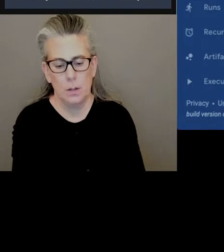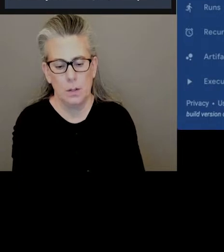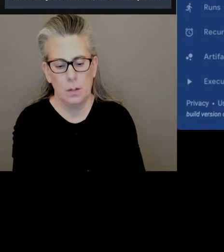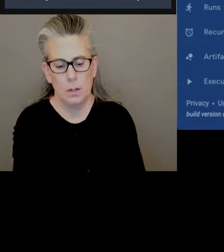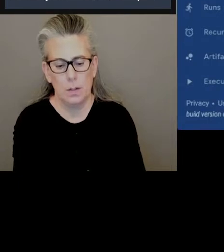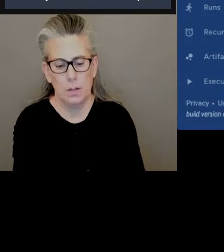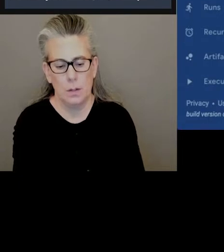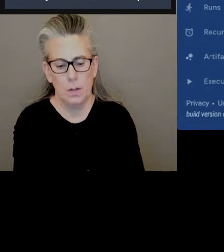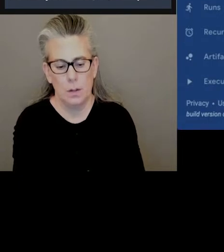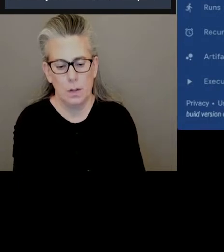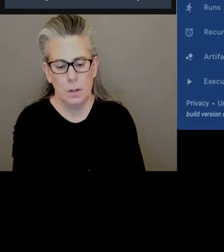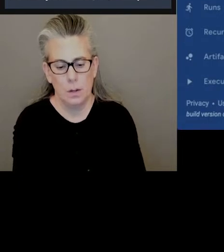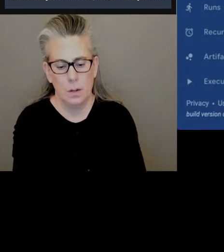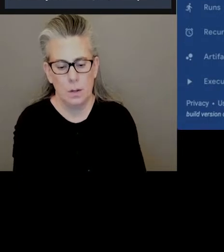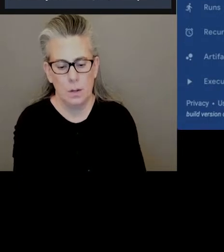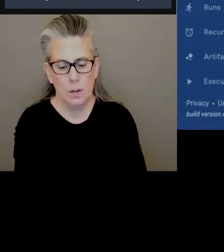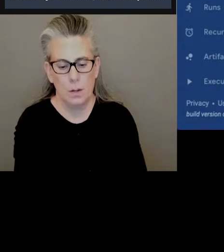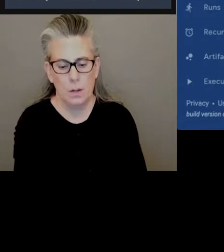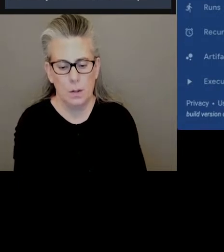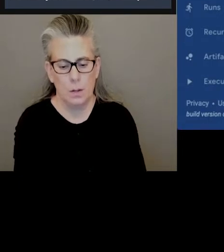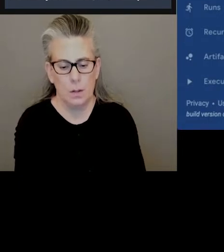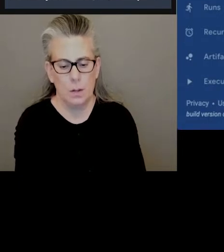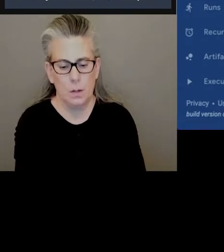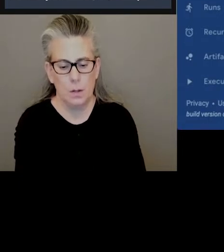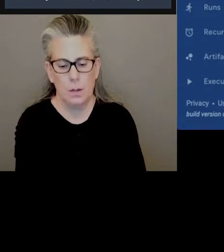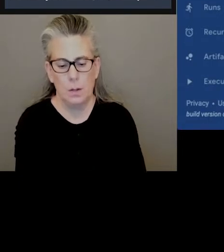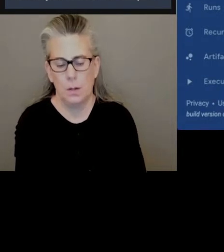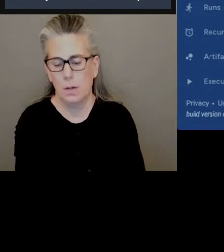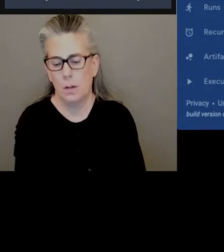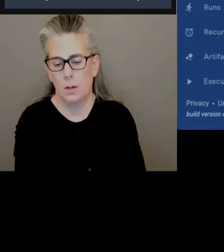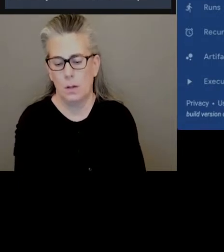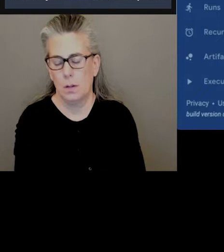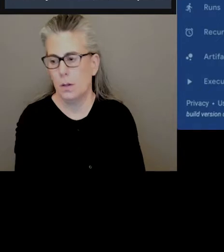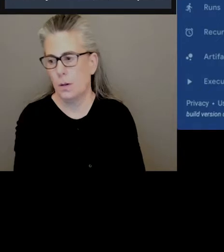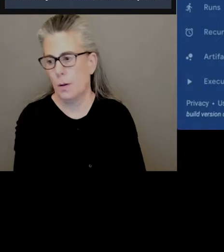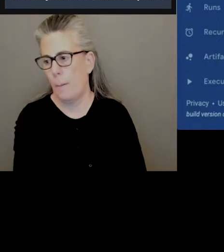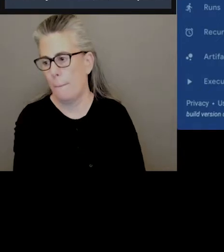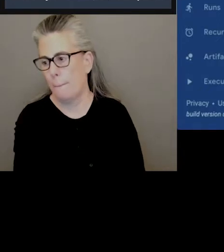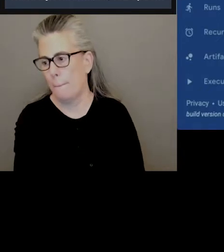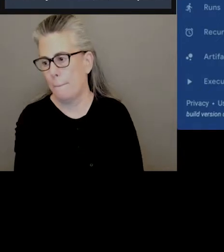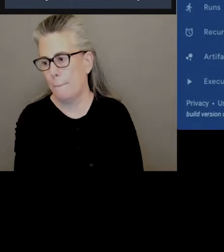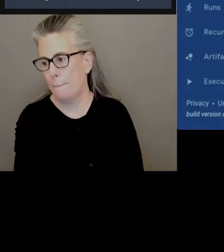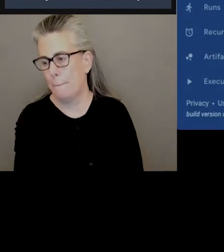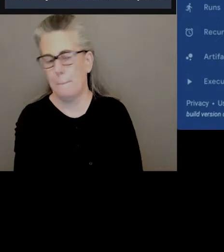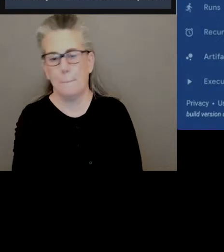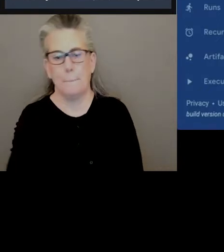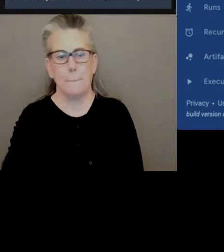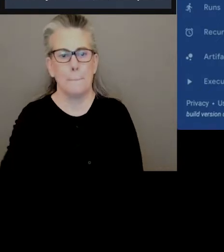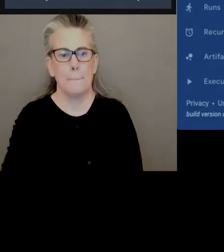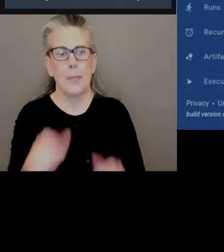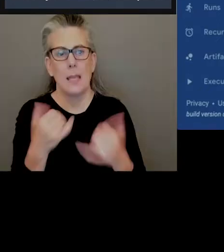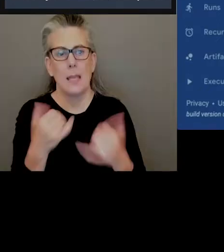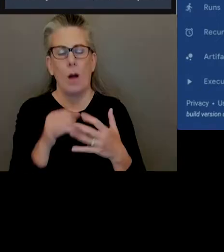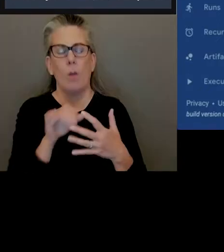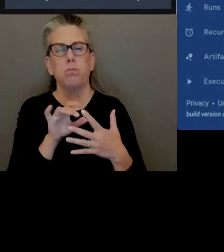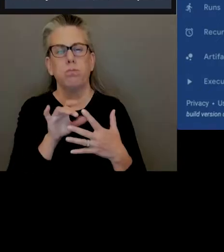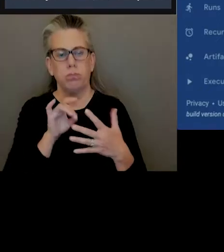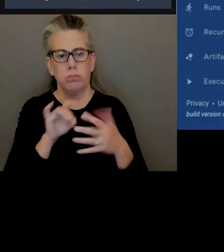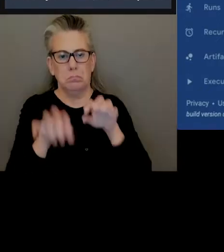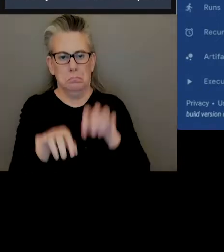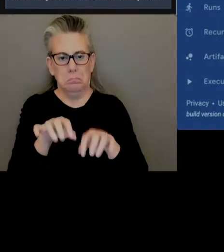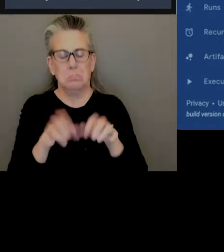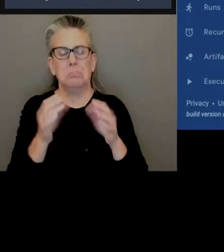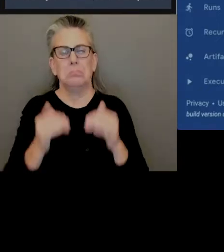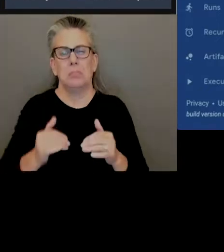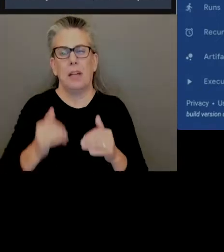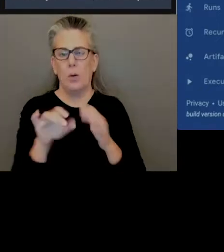Right. And then the namespace will be the one which you have logged in and you have selected. And then the next you have to do is select